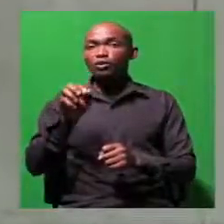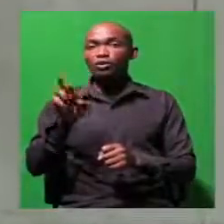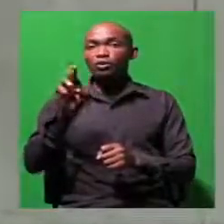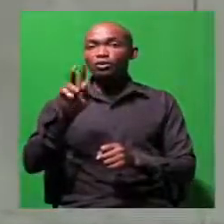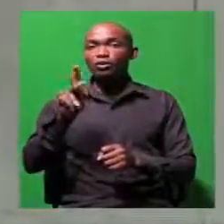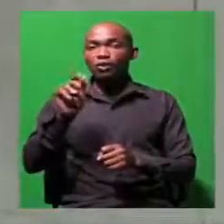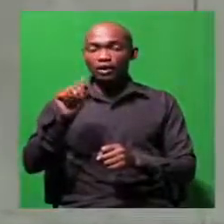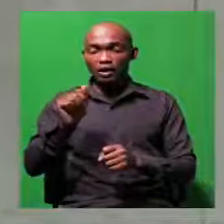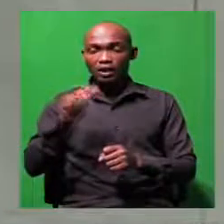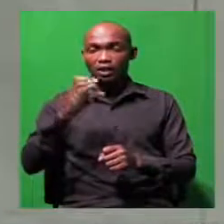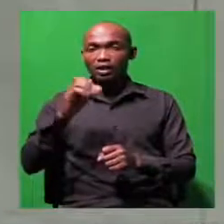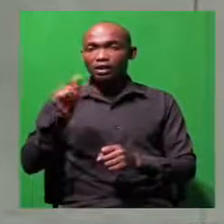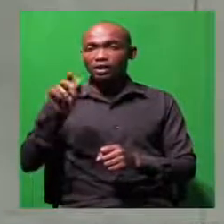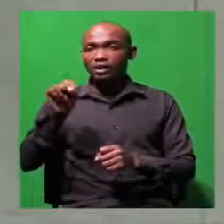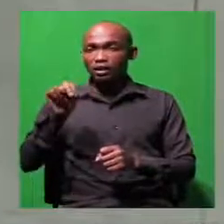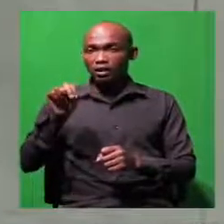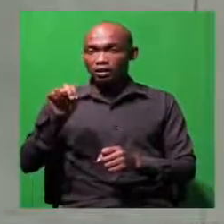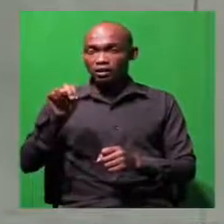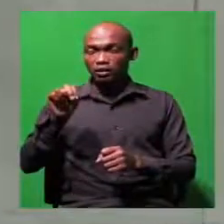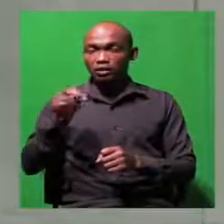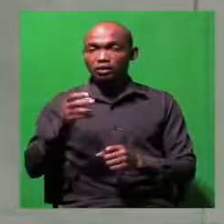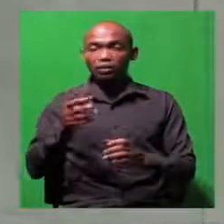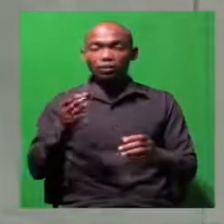So we can find the support